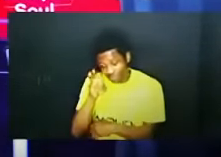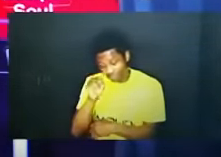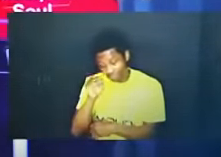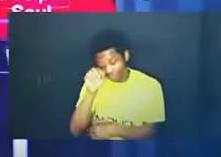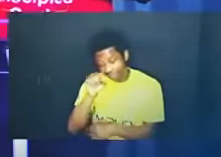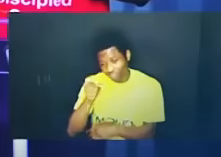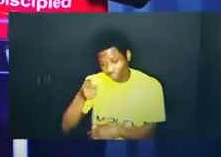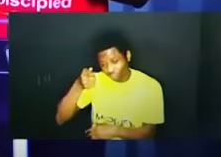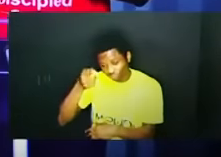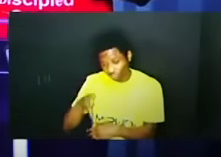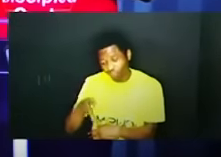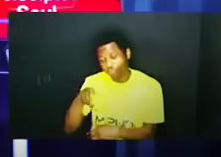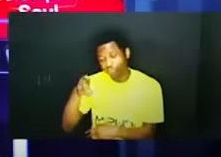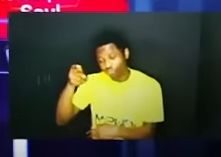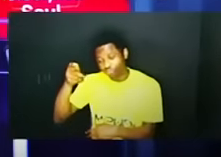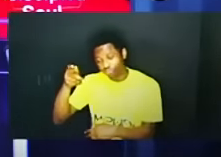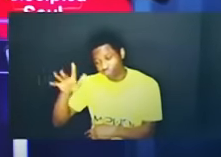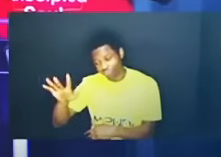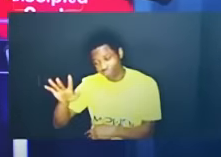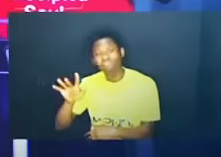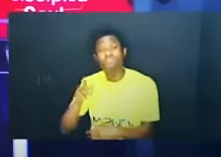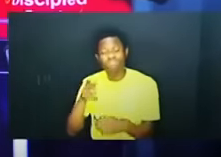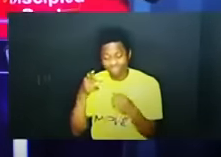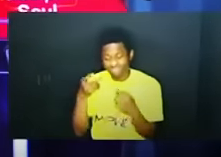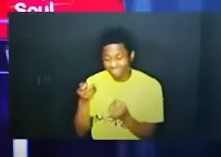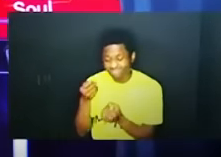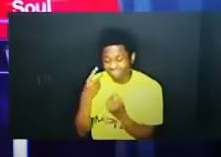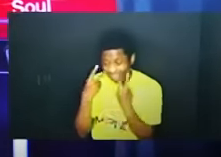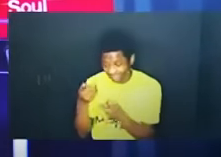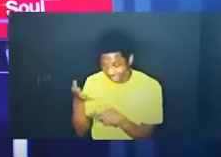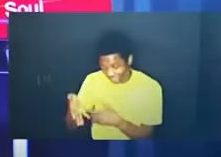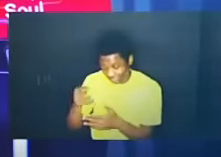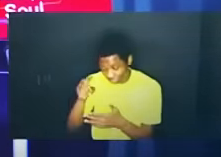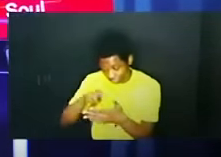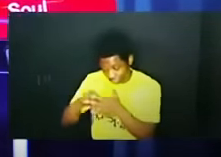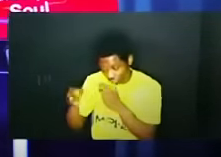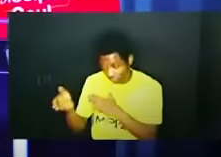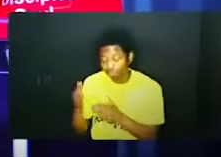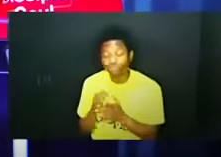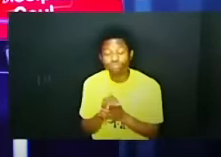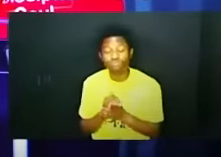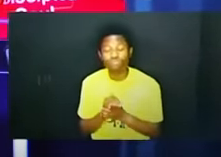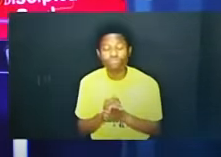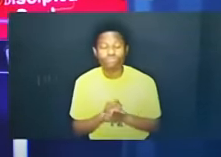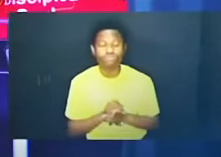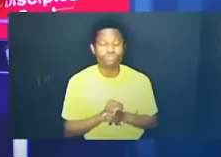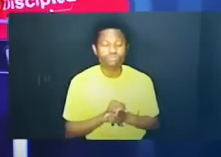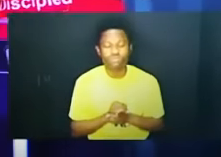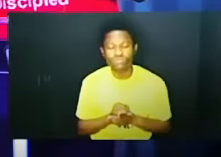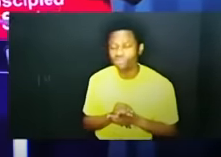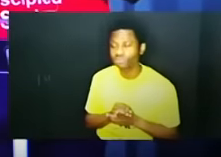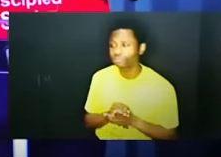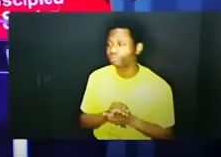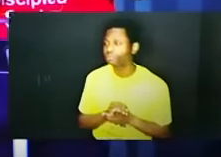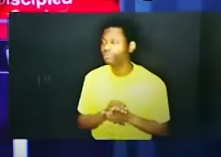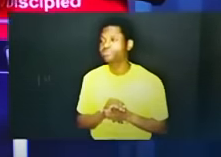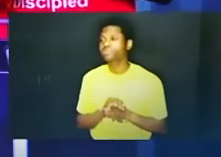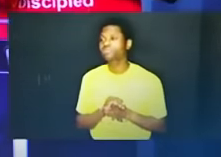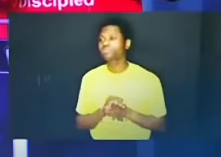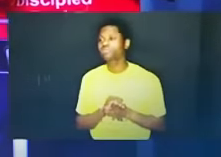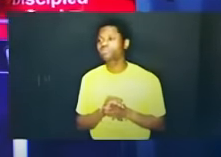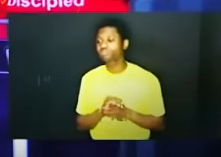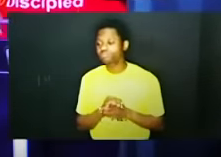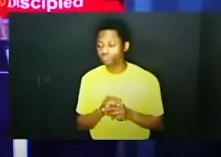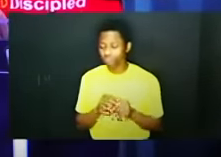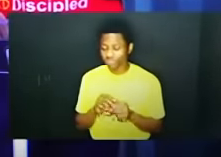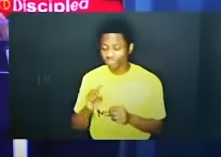1 Corinthians 14:24-25. Mafopon enjoy ni munu unhu Corinto form may decay, a tidunai, obeshia, a war in yumwe dununai, and ye dununumho. So let's go